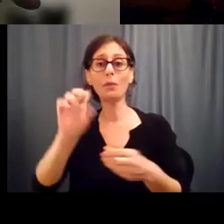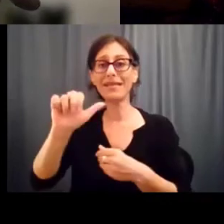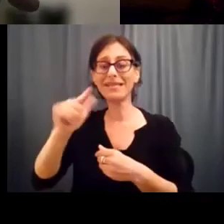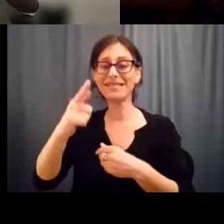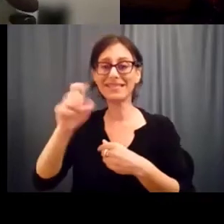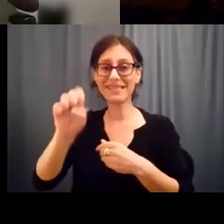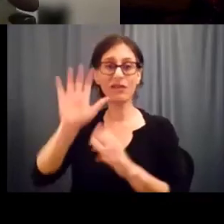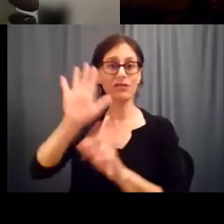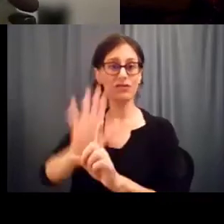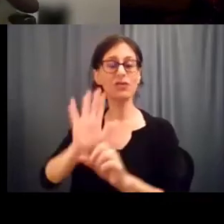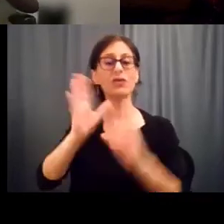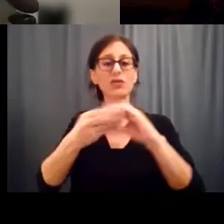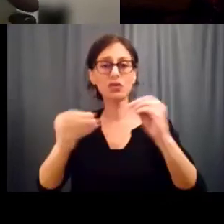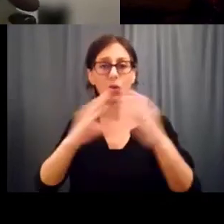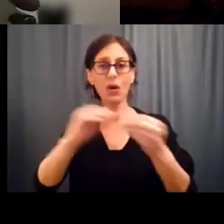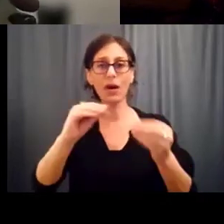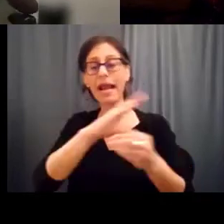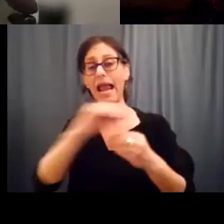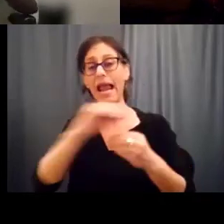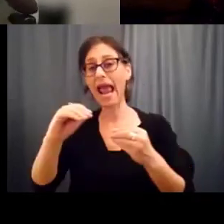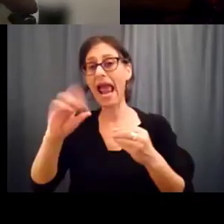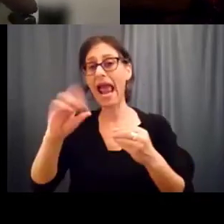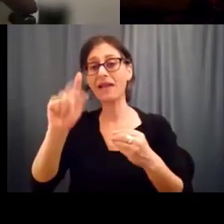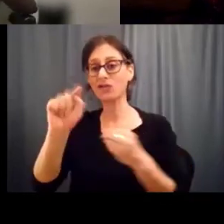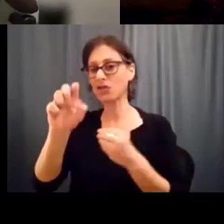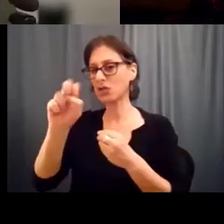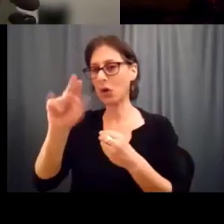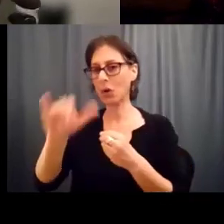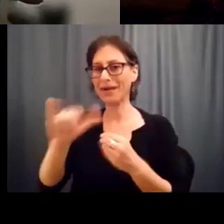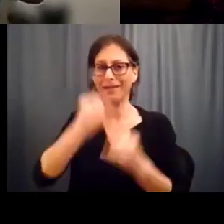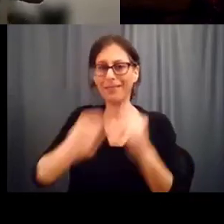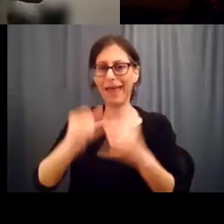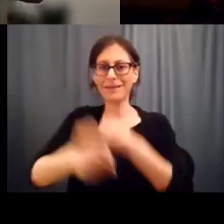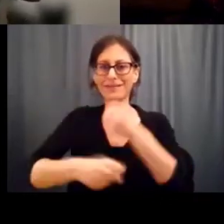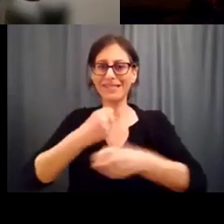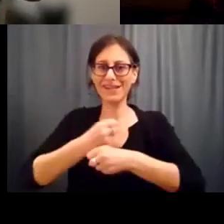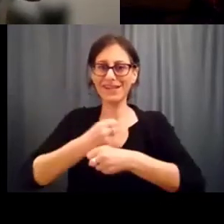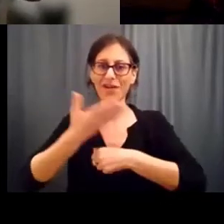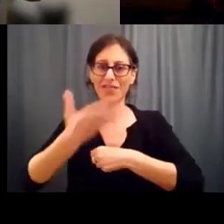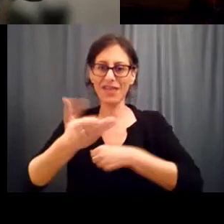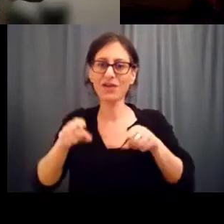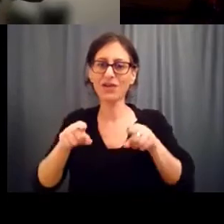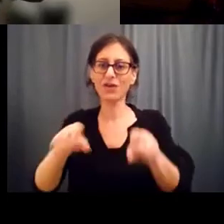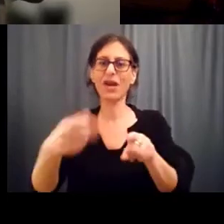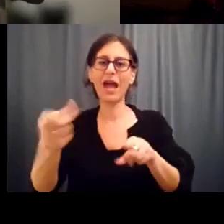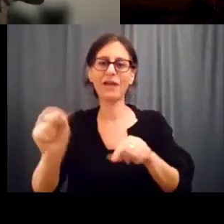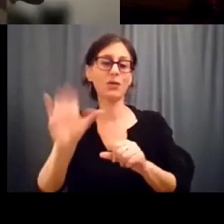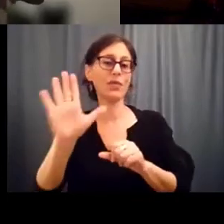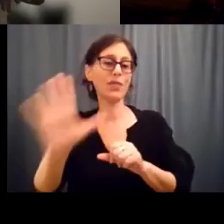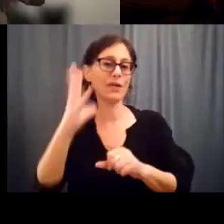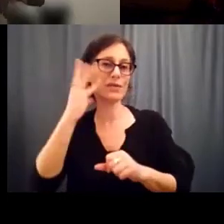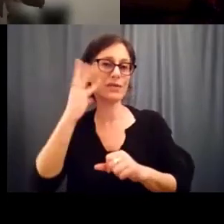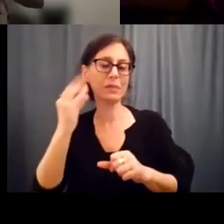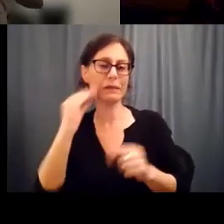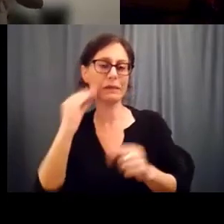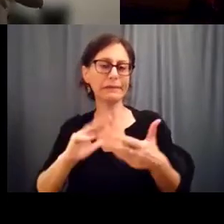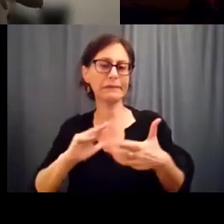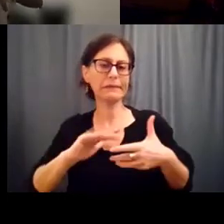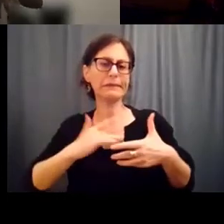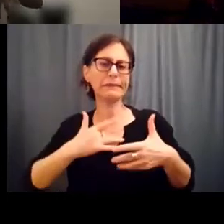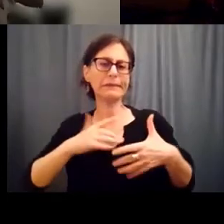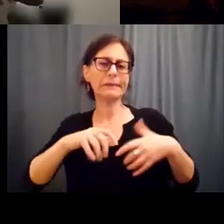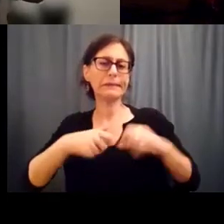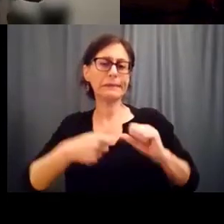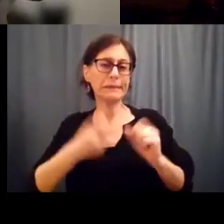and Rick and Tony's last year, and they're sort of going through the angst of